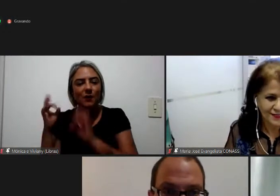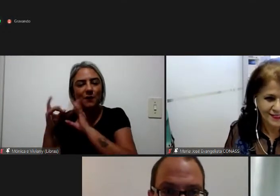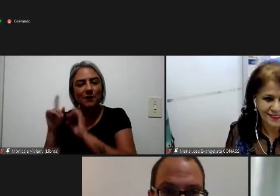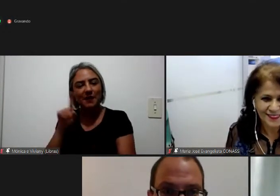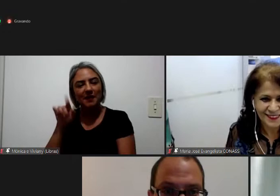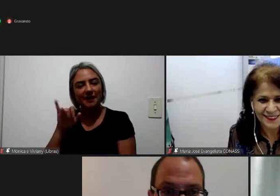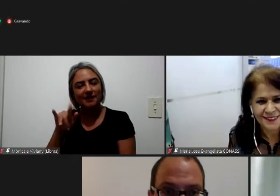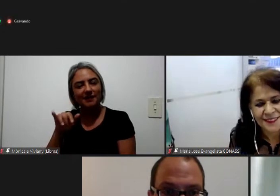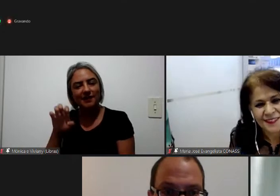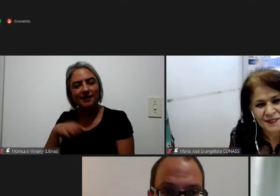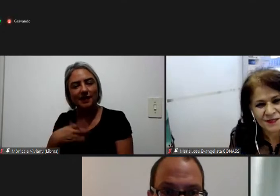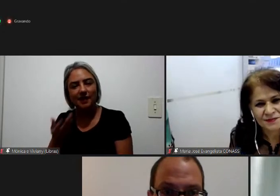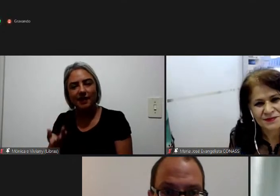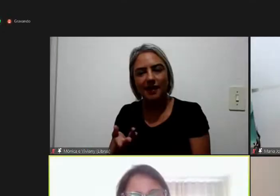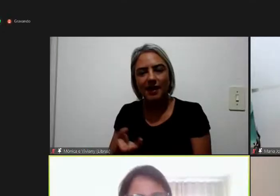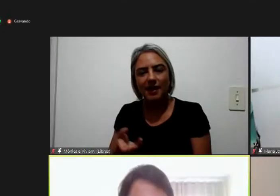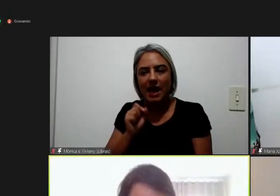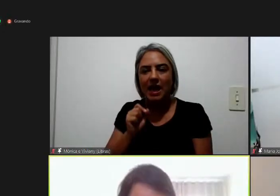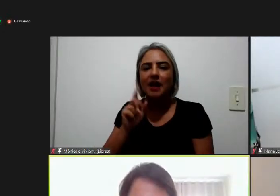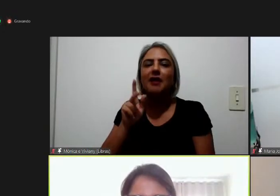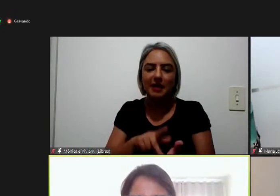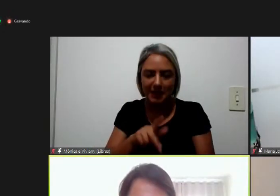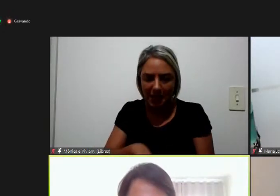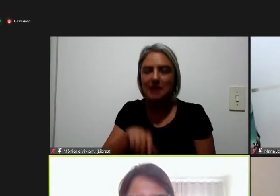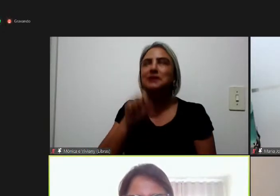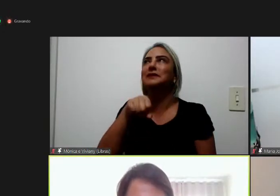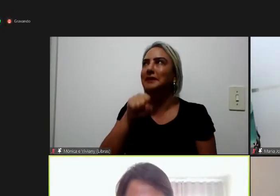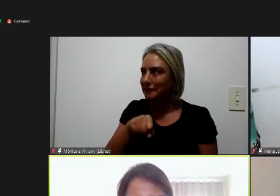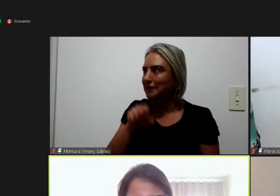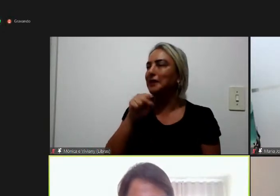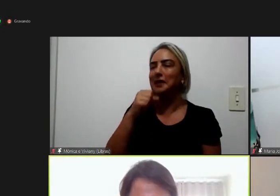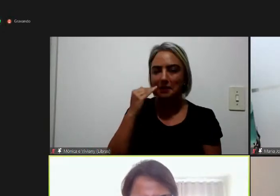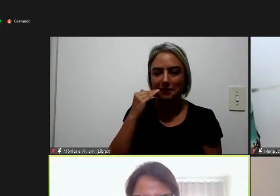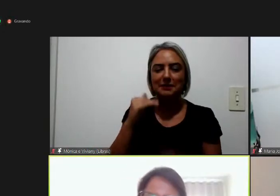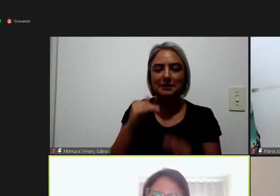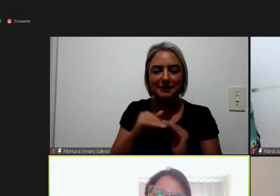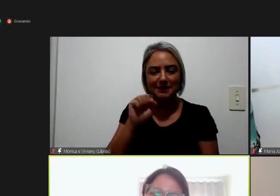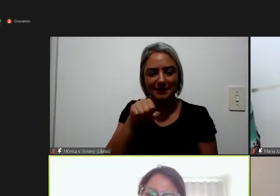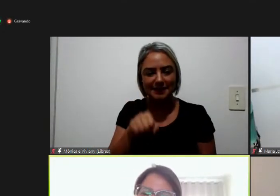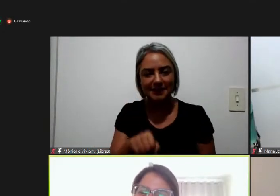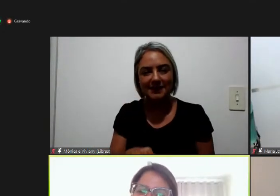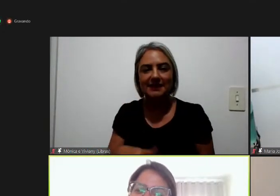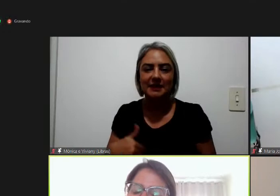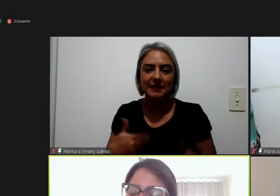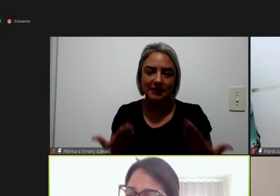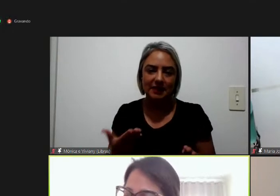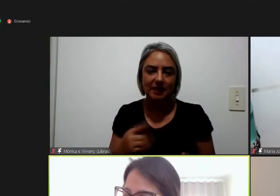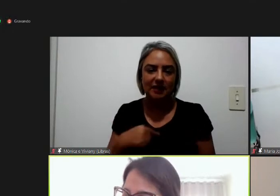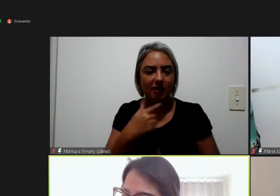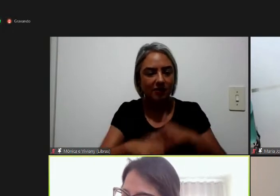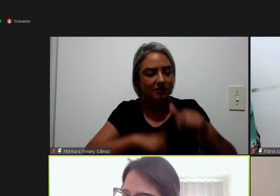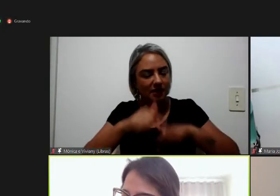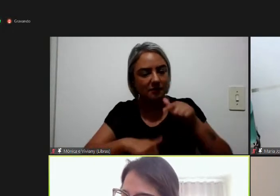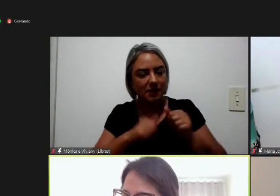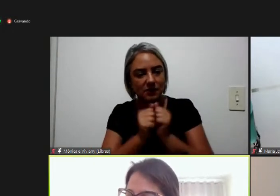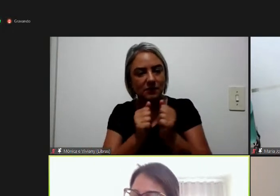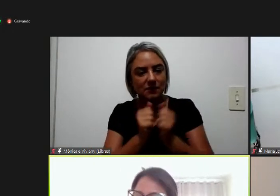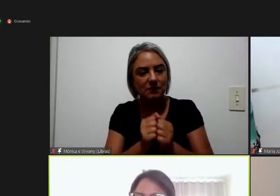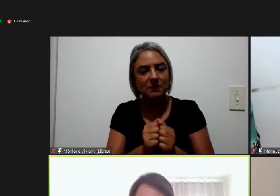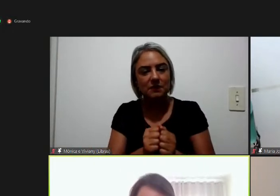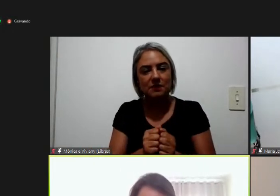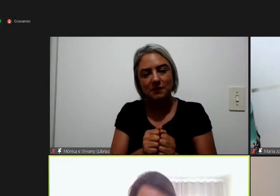Well, hearing Maria Jose speaking, I'm like, yeah, it's true, it's true. Yeah, we that